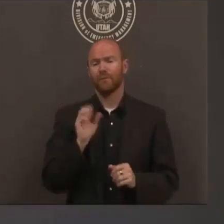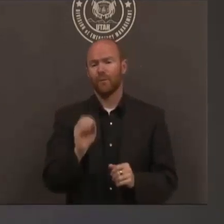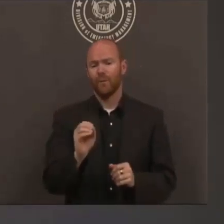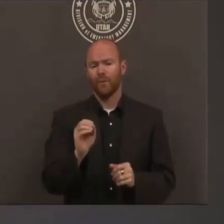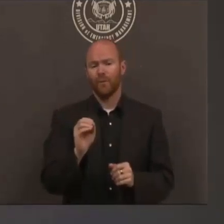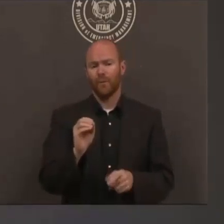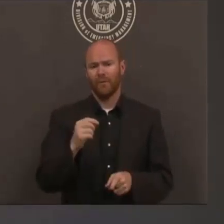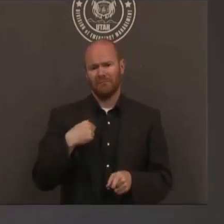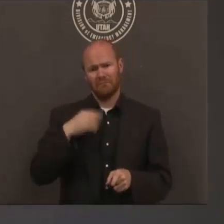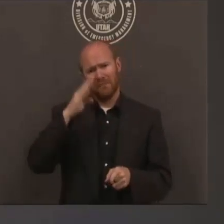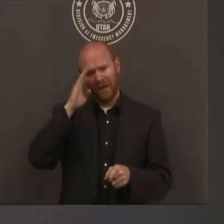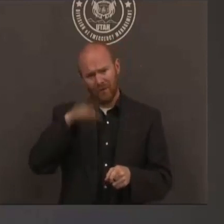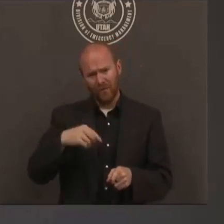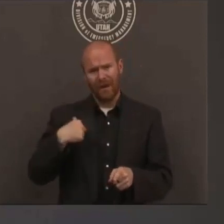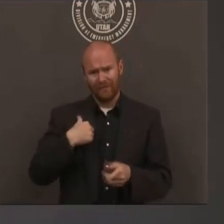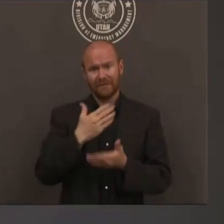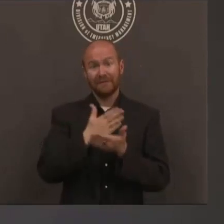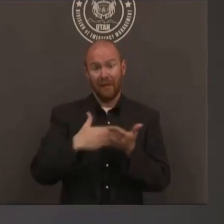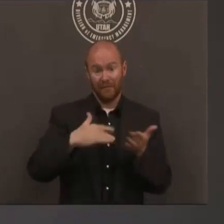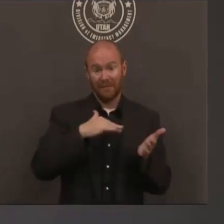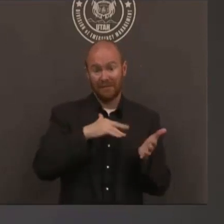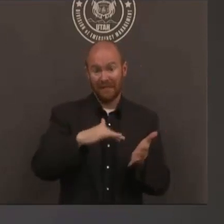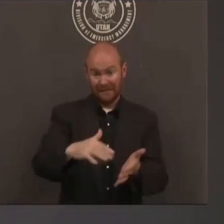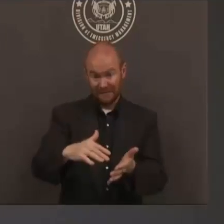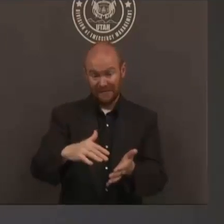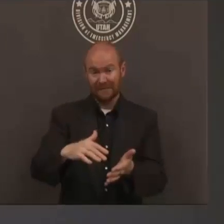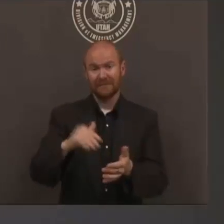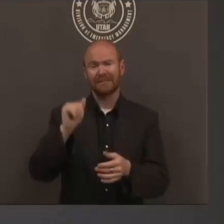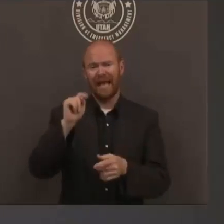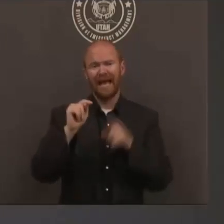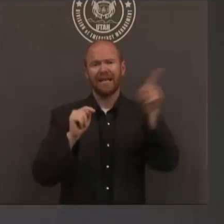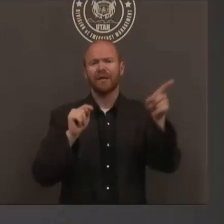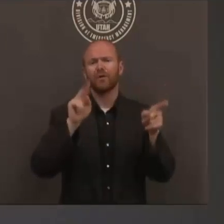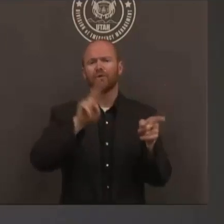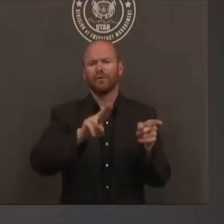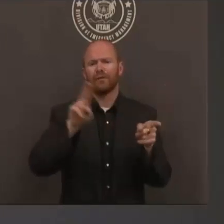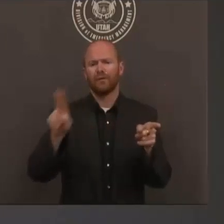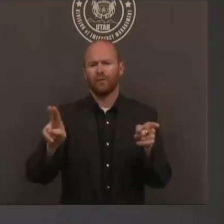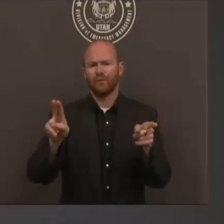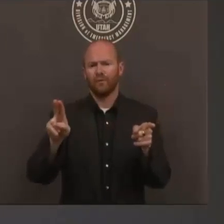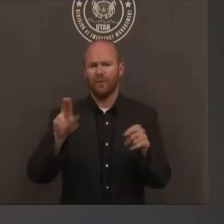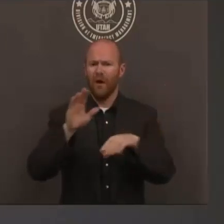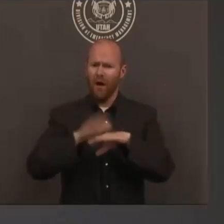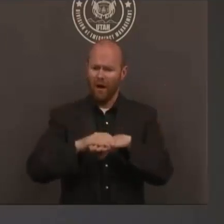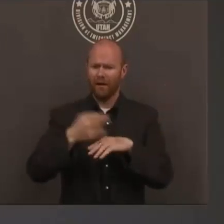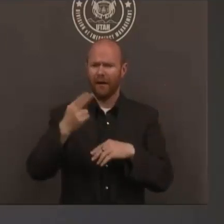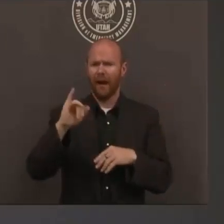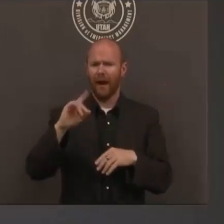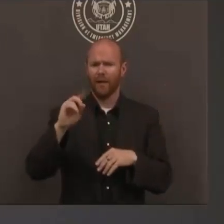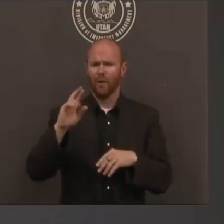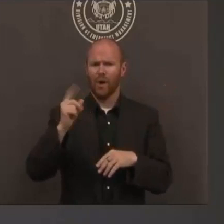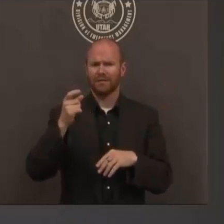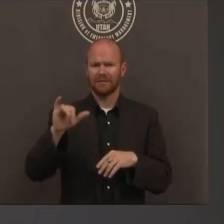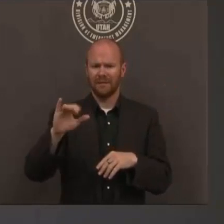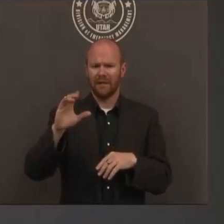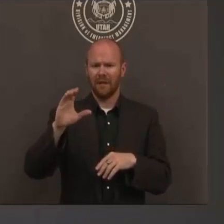I know that we do have some studies that are attempting to be done at the University of Utah, as I understand, on this very drug, some clinical studies to see does it really